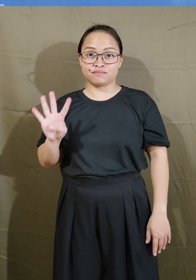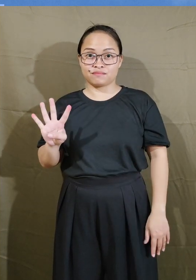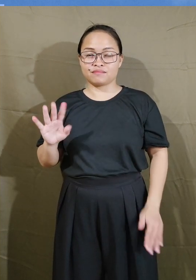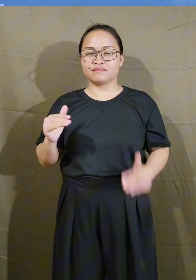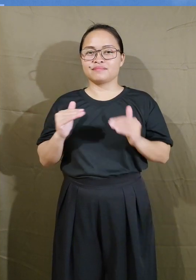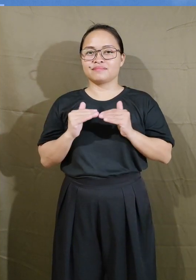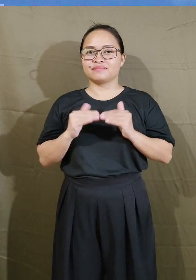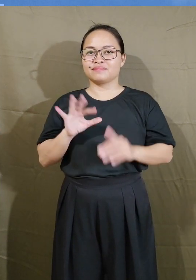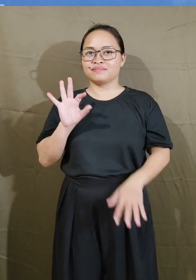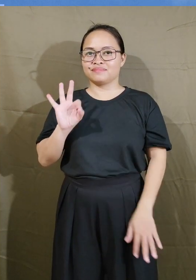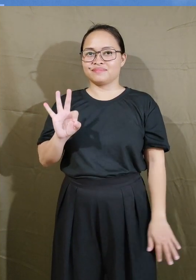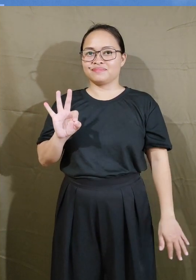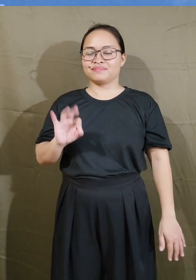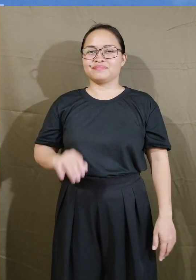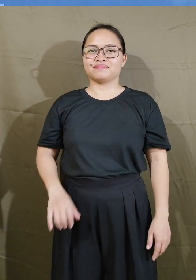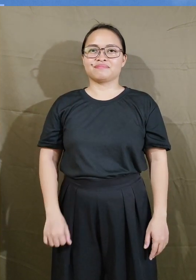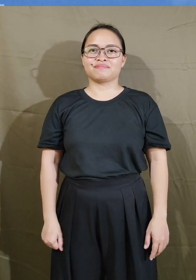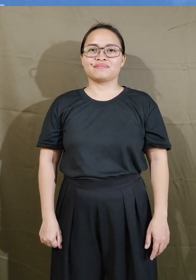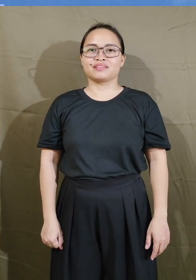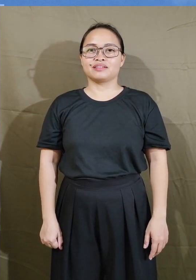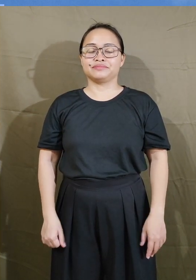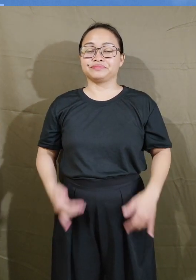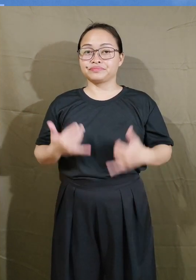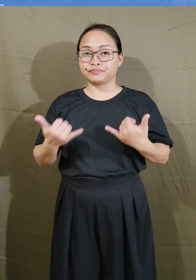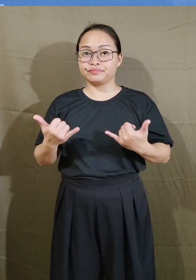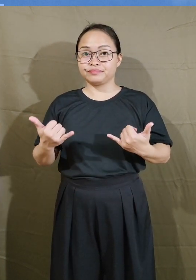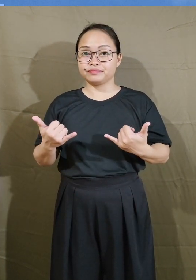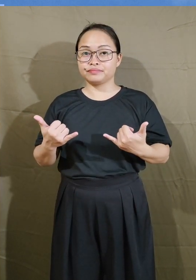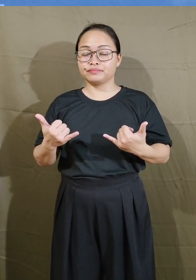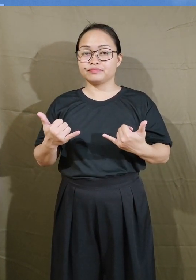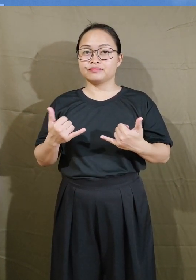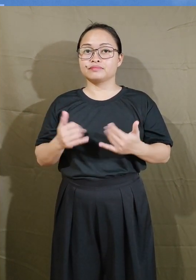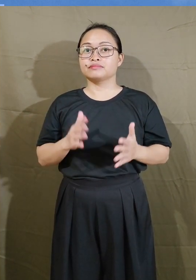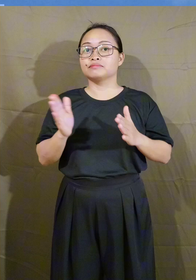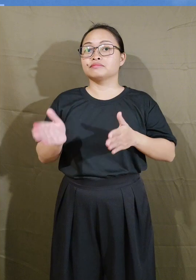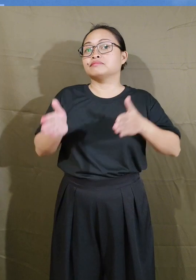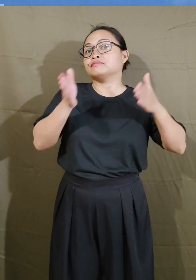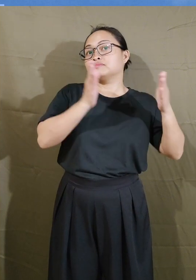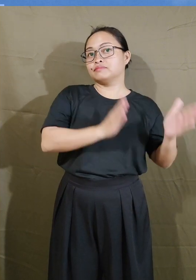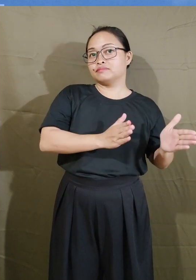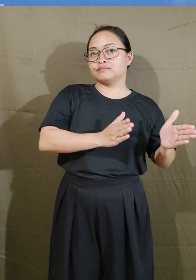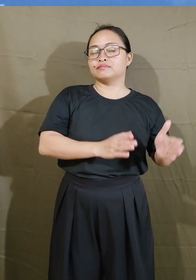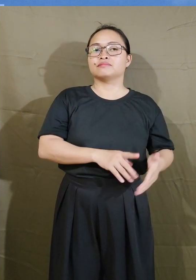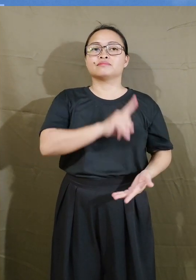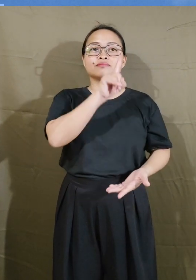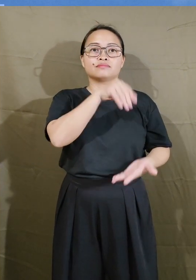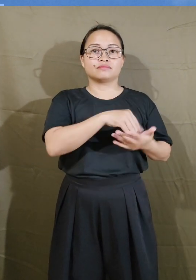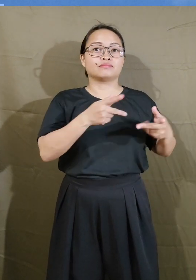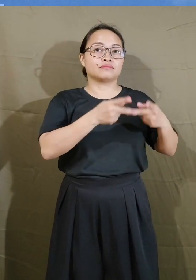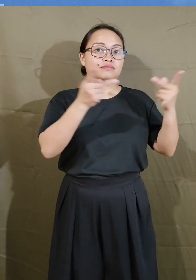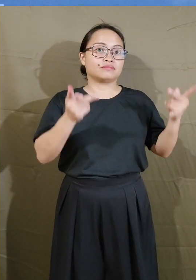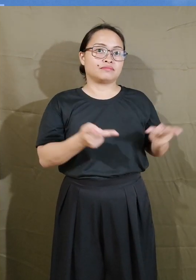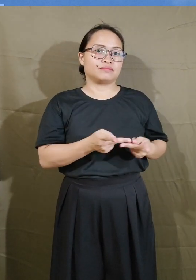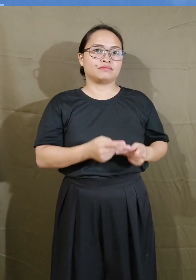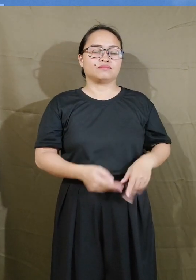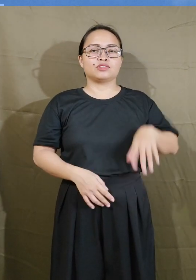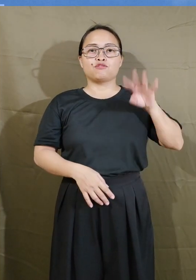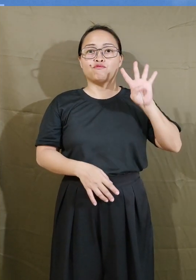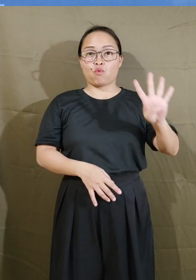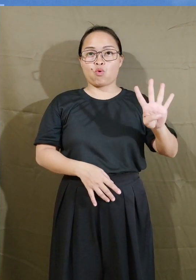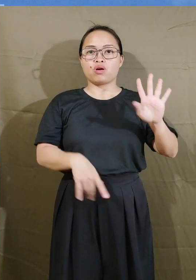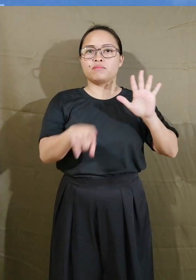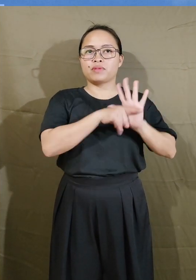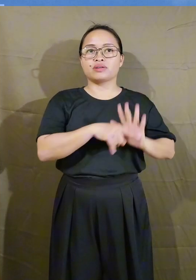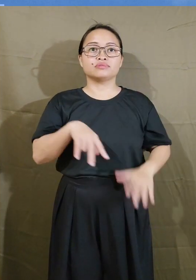9. Now let's proceed to the thousands place. 4